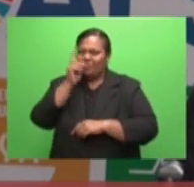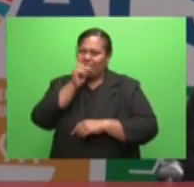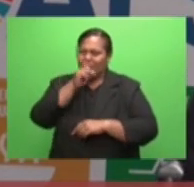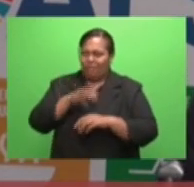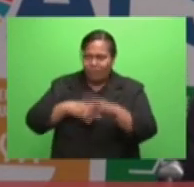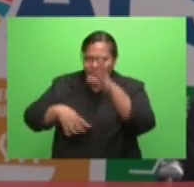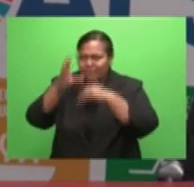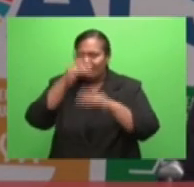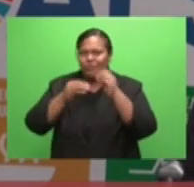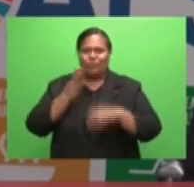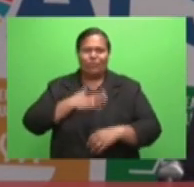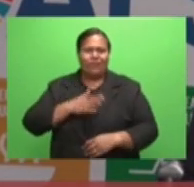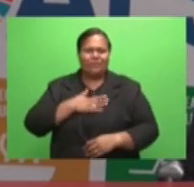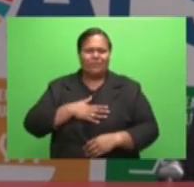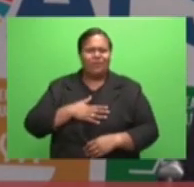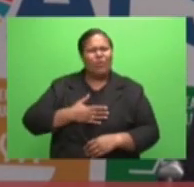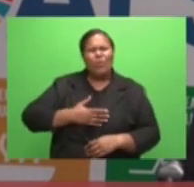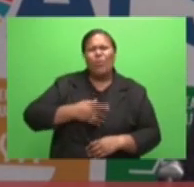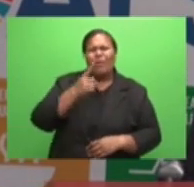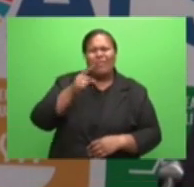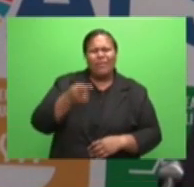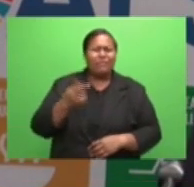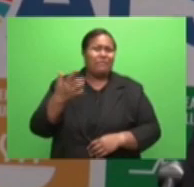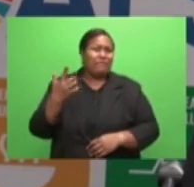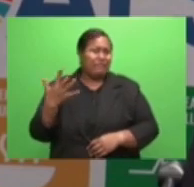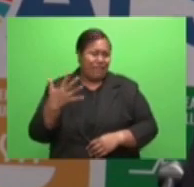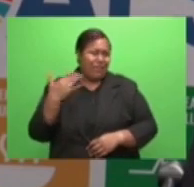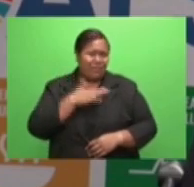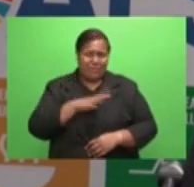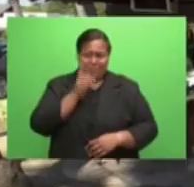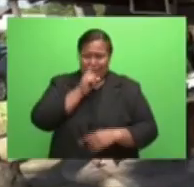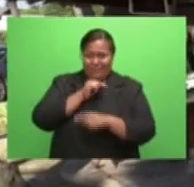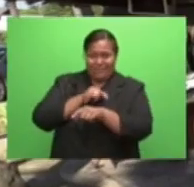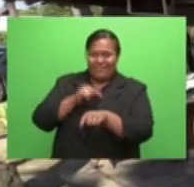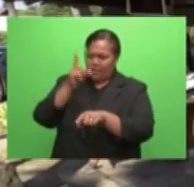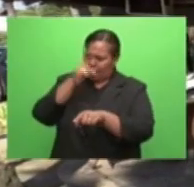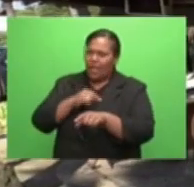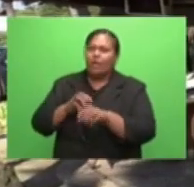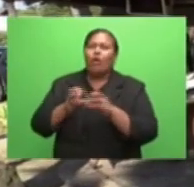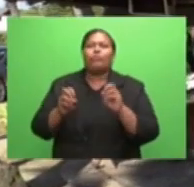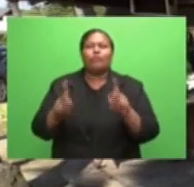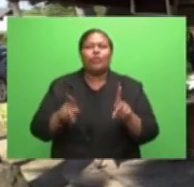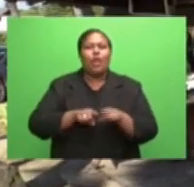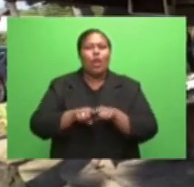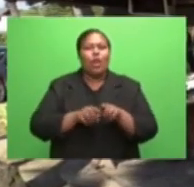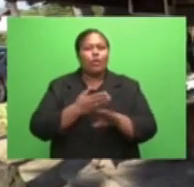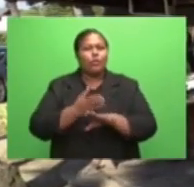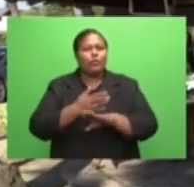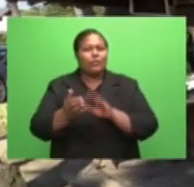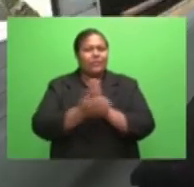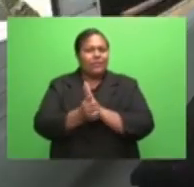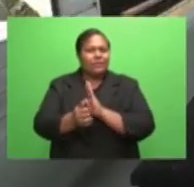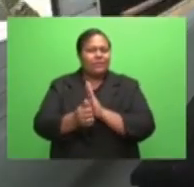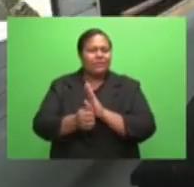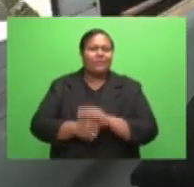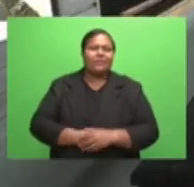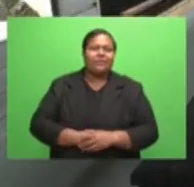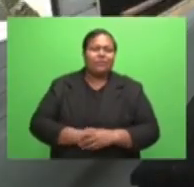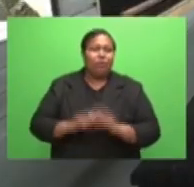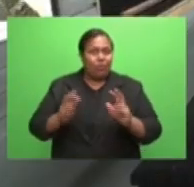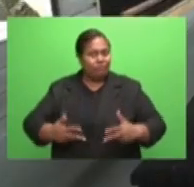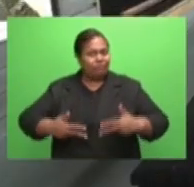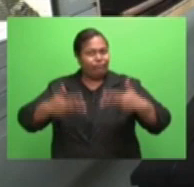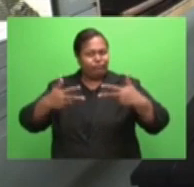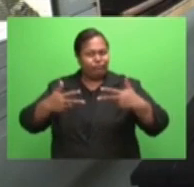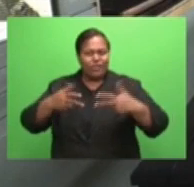Fijians in the industry will have an opportunity to learn new skills and enhance productivity. It may also